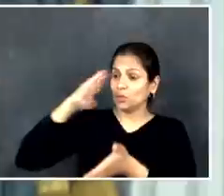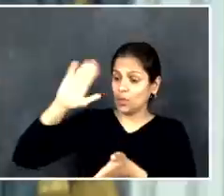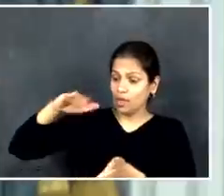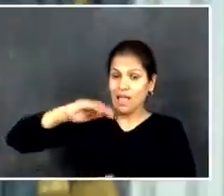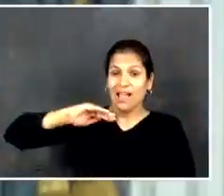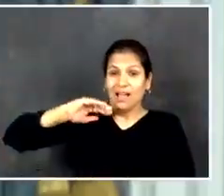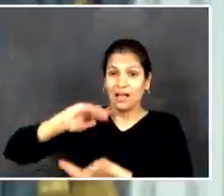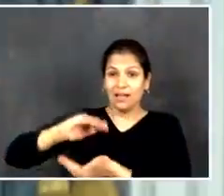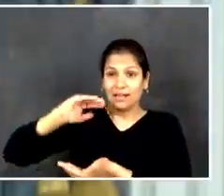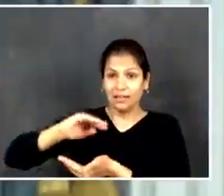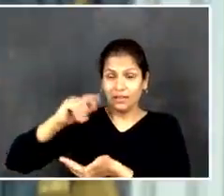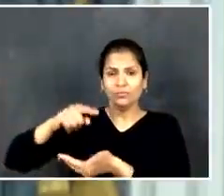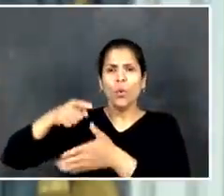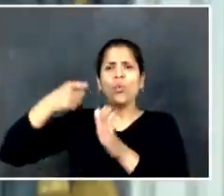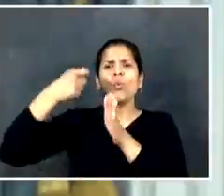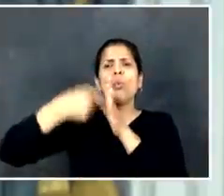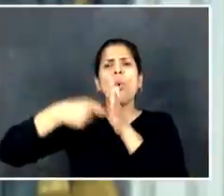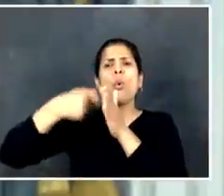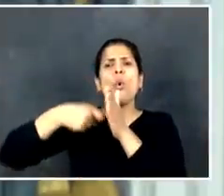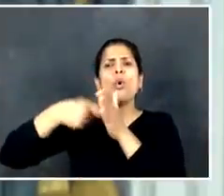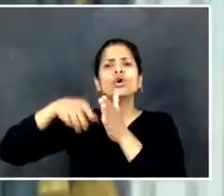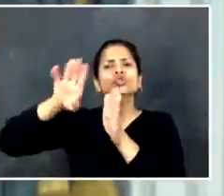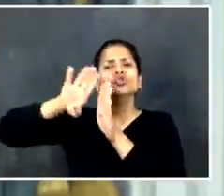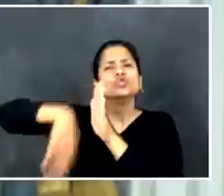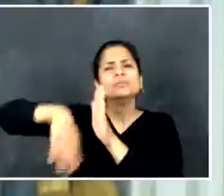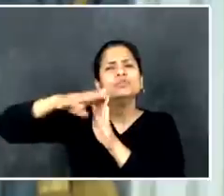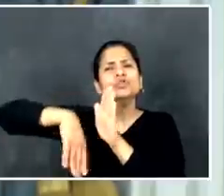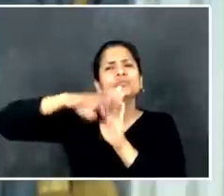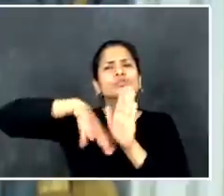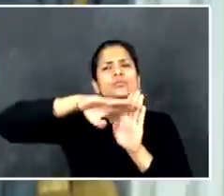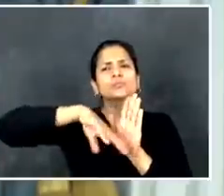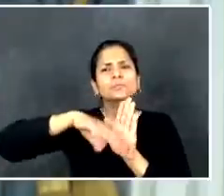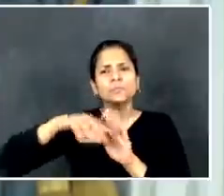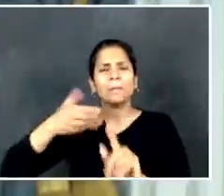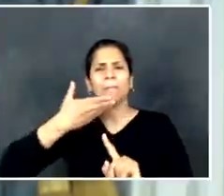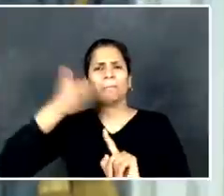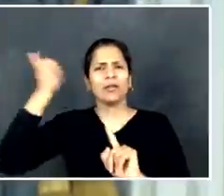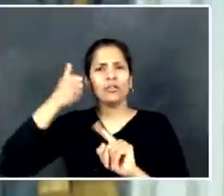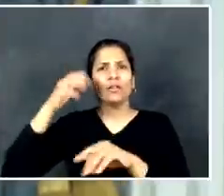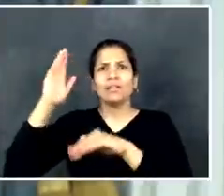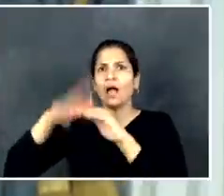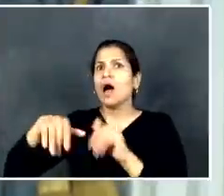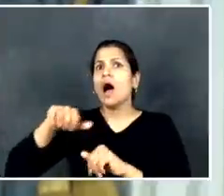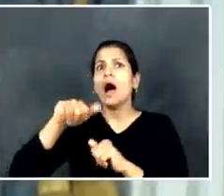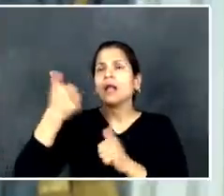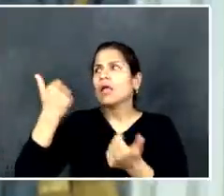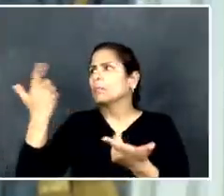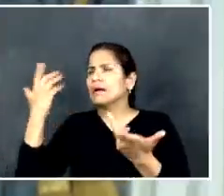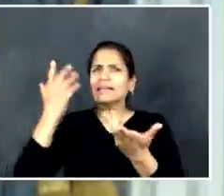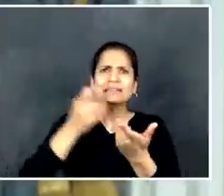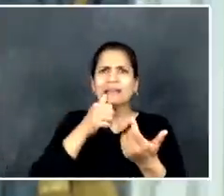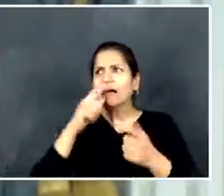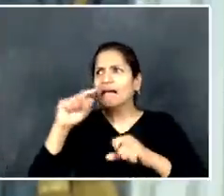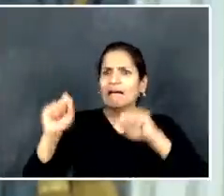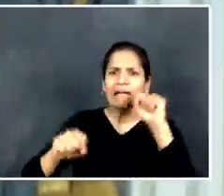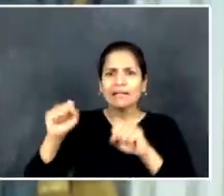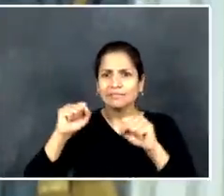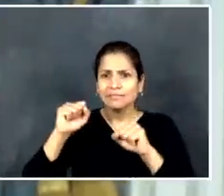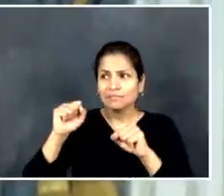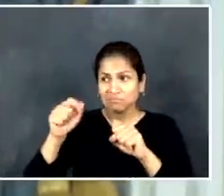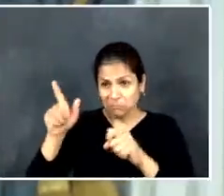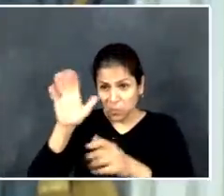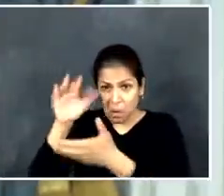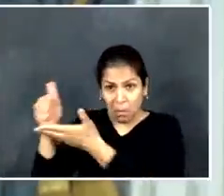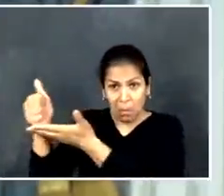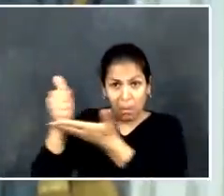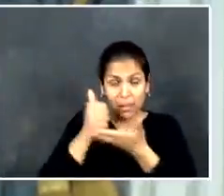service to New Yorkers and to this country at the time. But when we were searching around the internet for like what would be something that could be responsive,